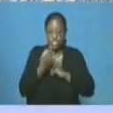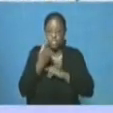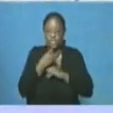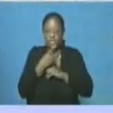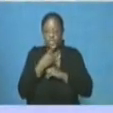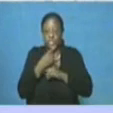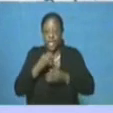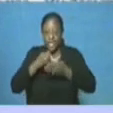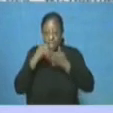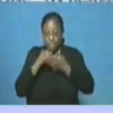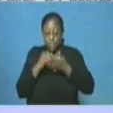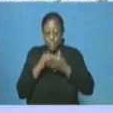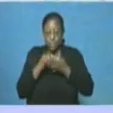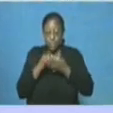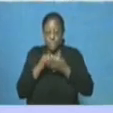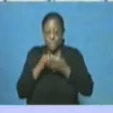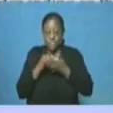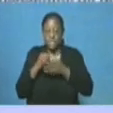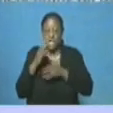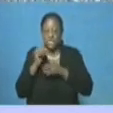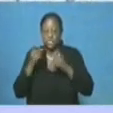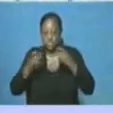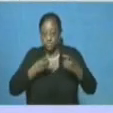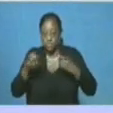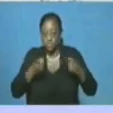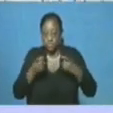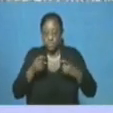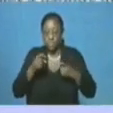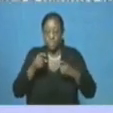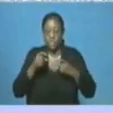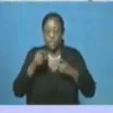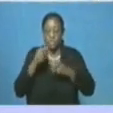codify the terms established in governing Memorandum of Understanding.